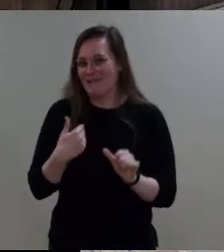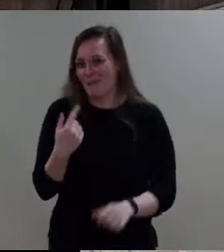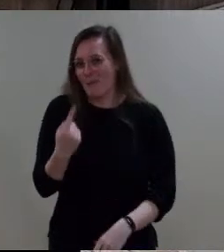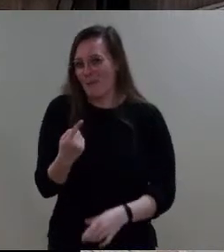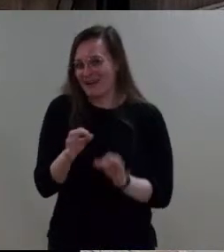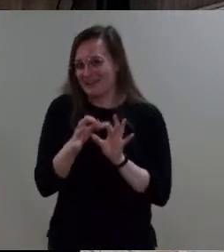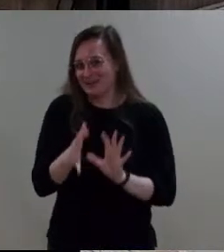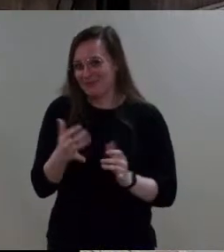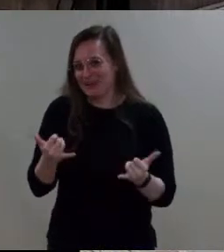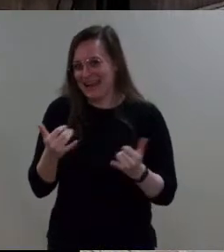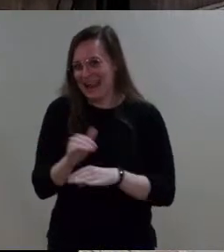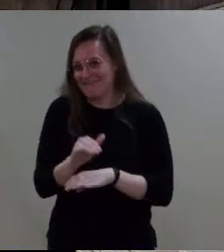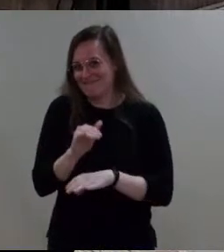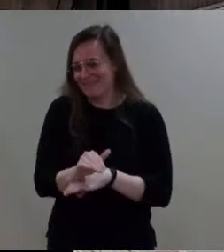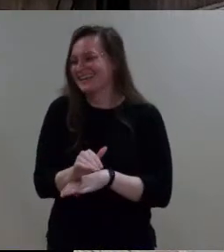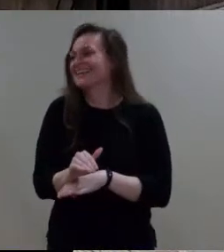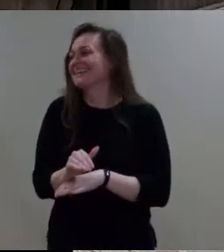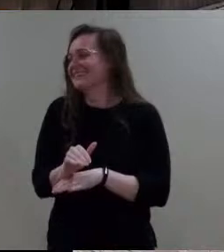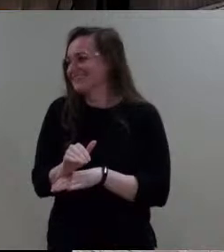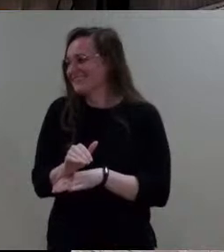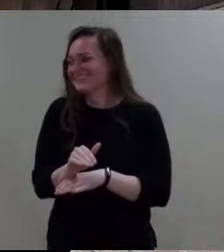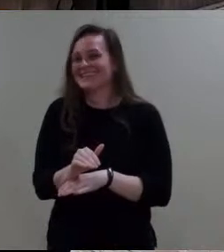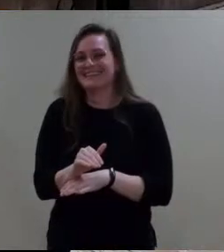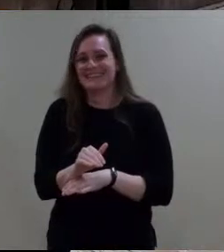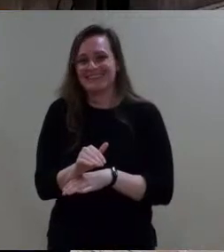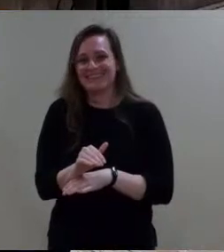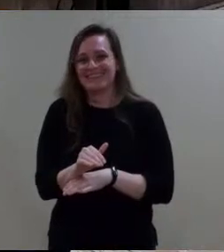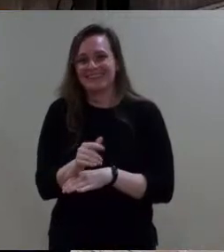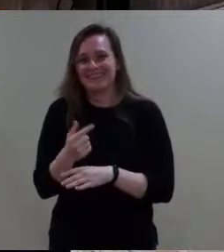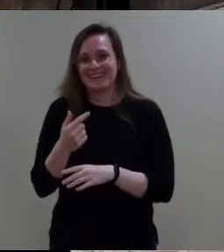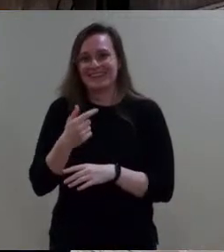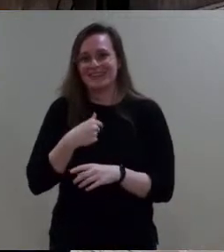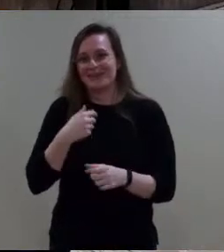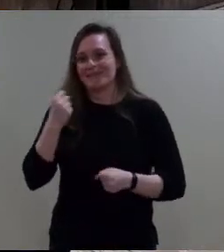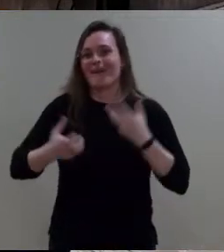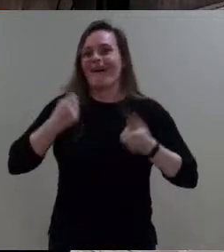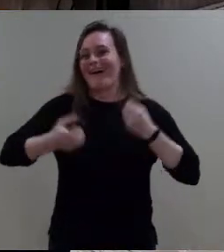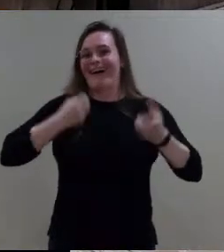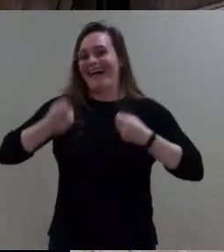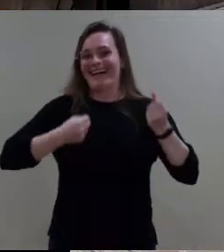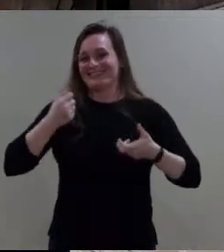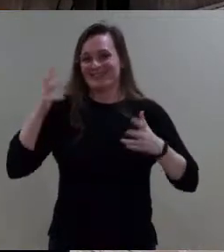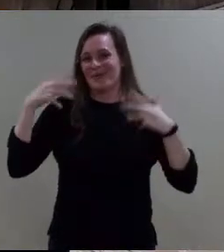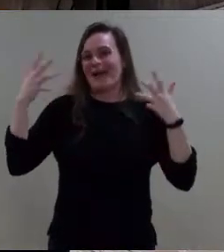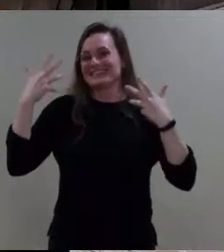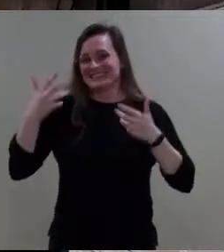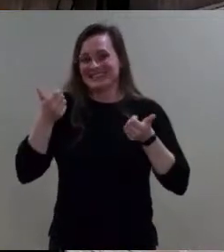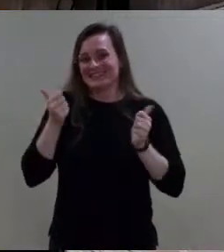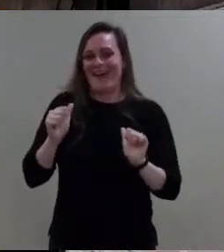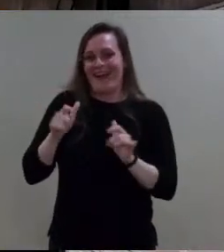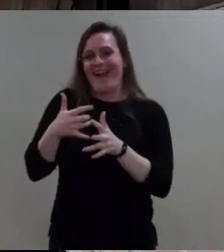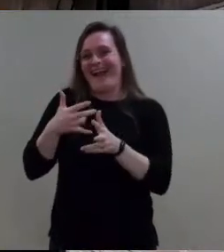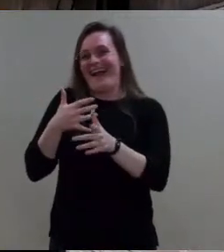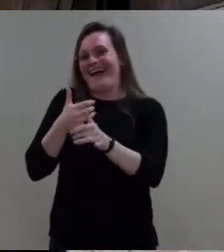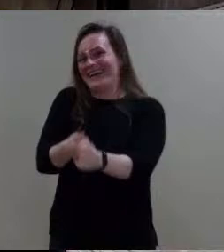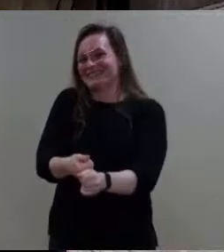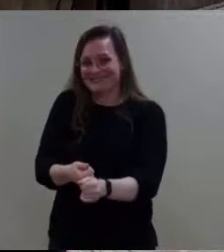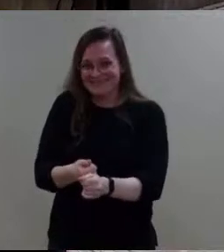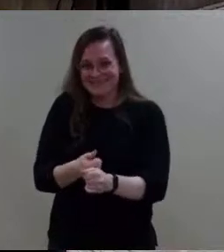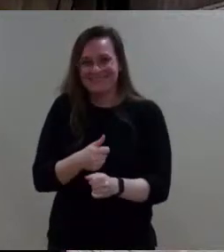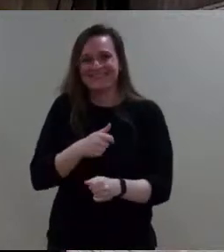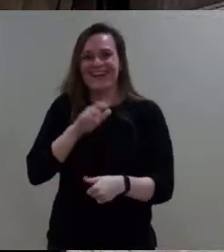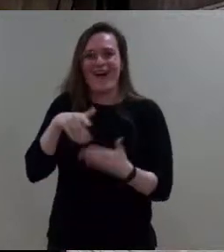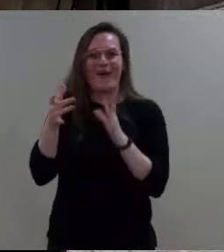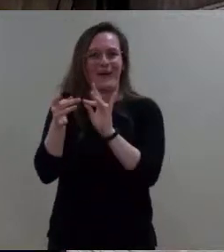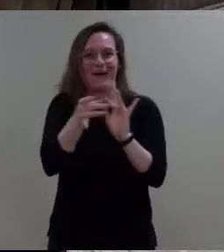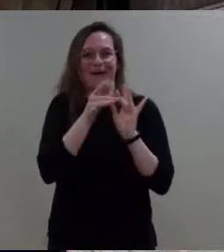interpreter this evening, and she has been flying furiously, trying to keep up with all of the words